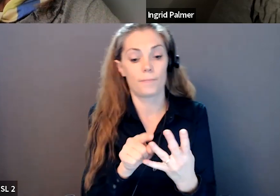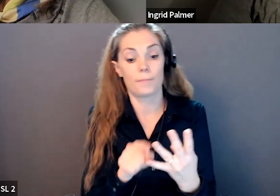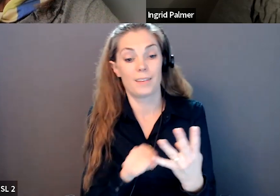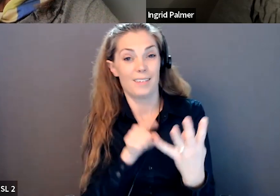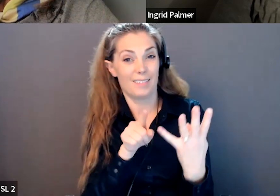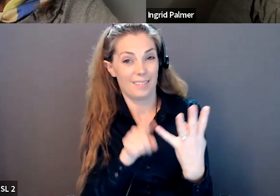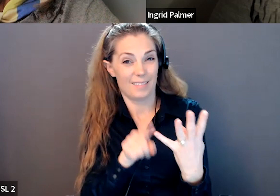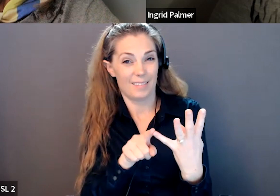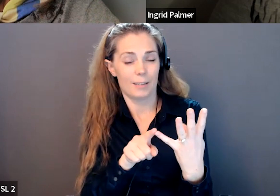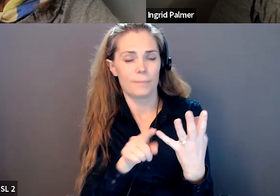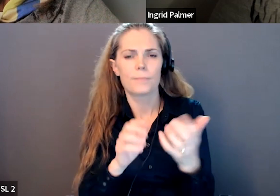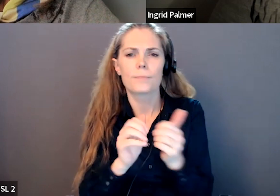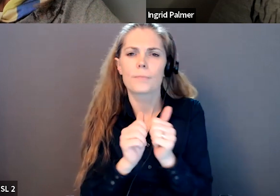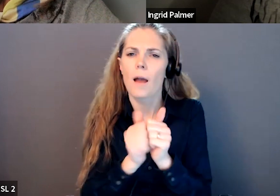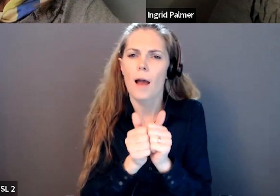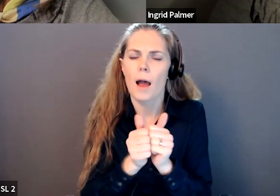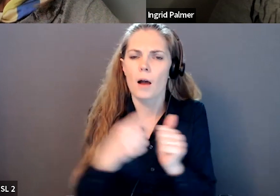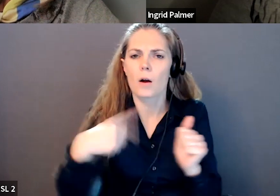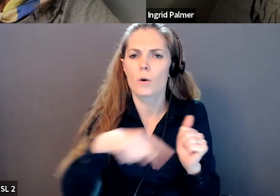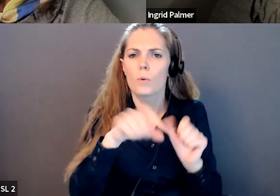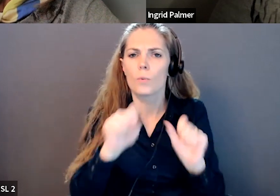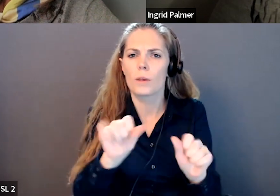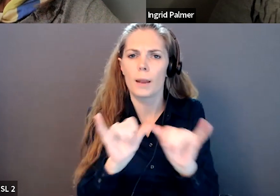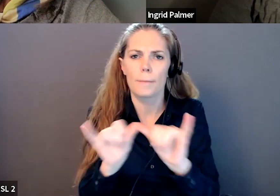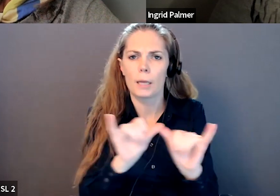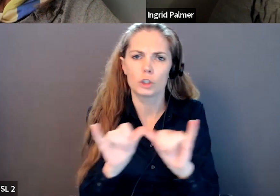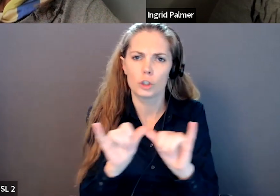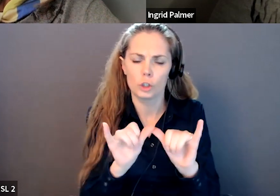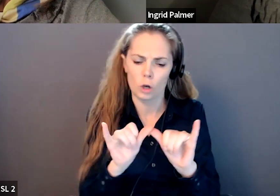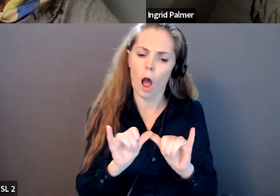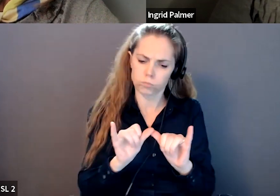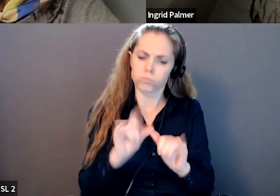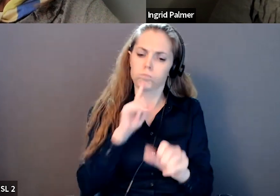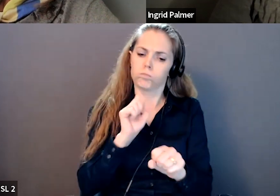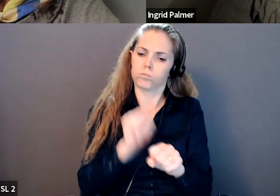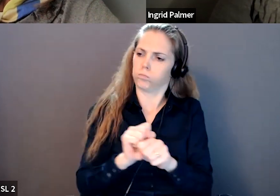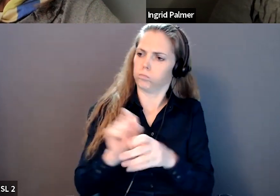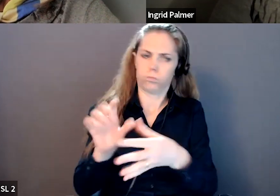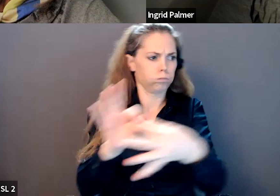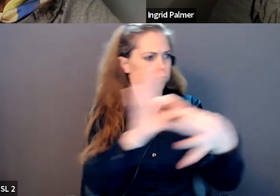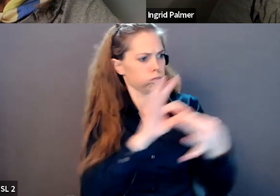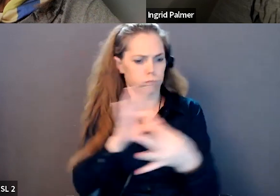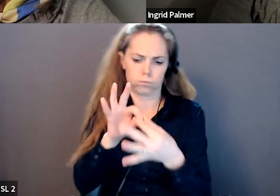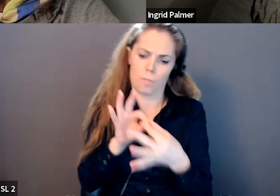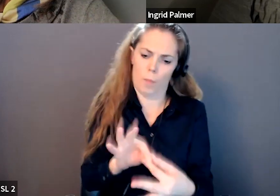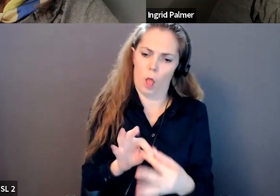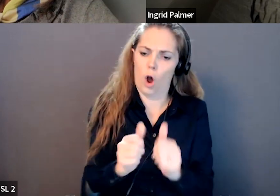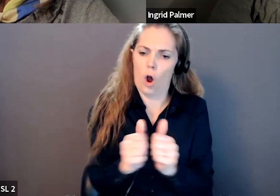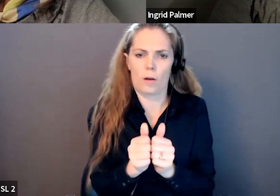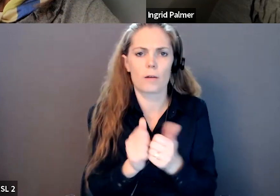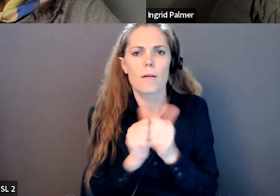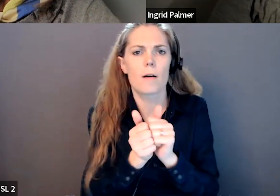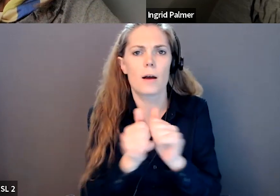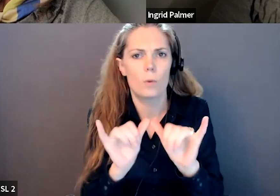we measure the success of belonging in the workplace. To participate in the networking